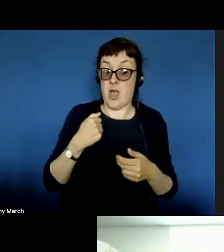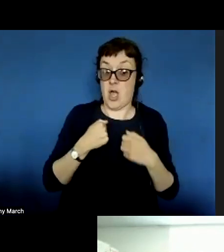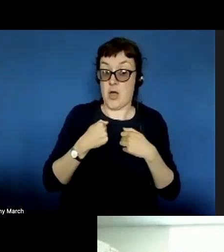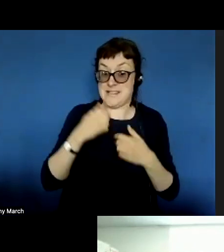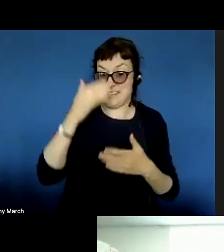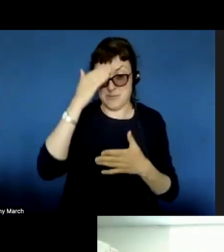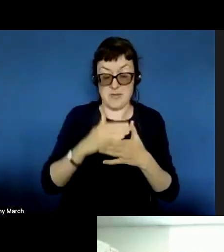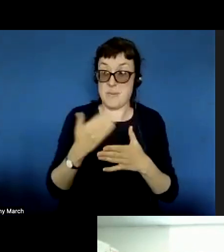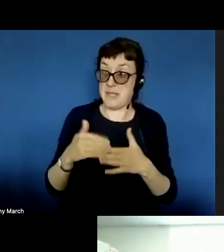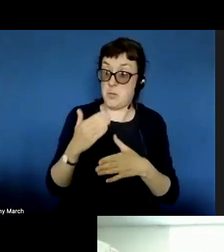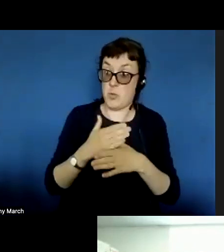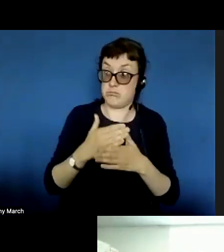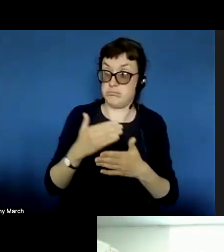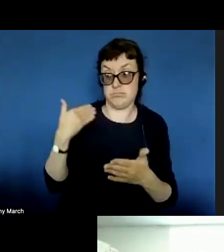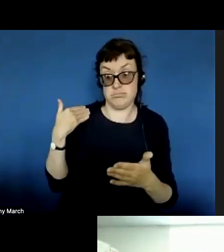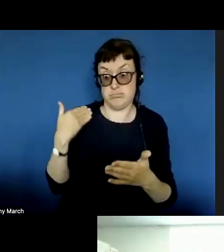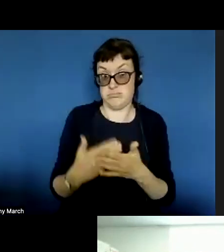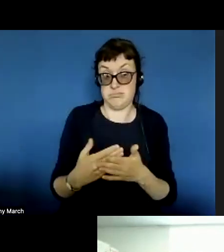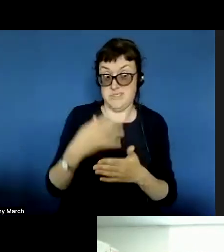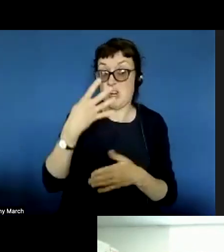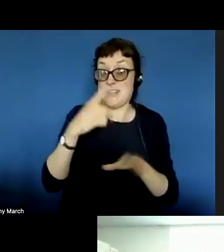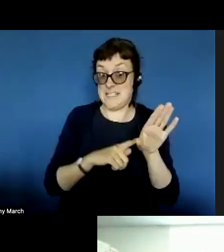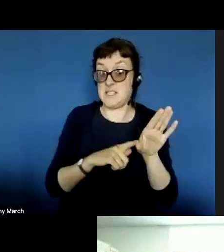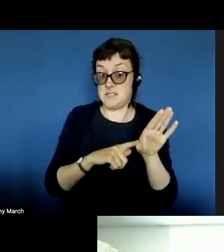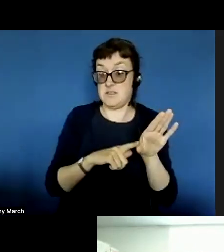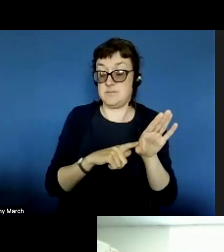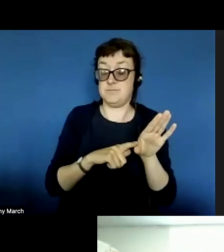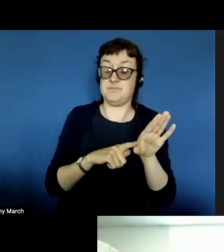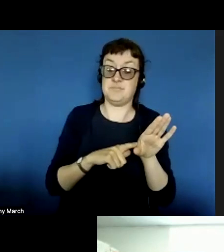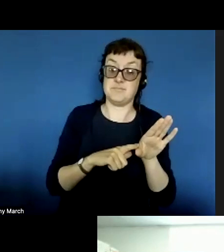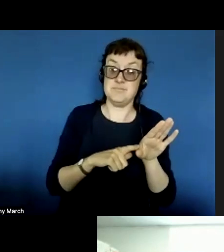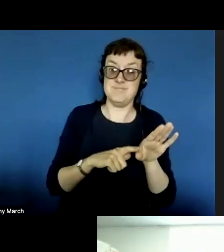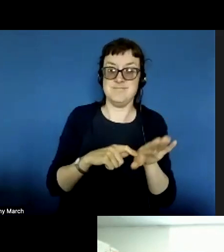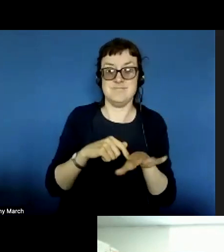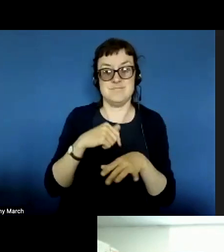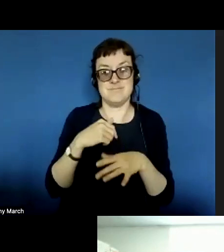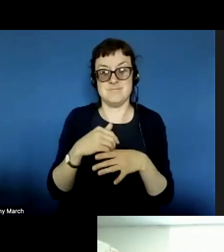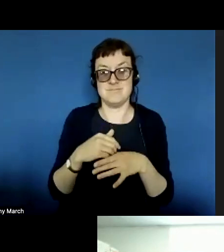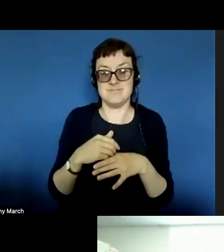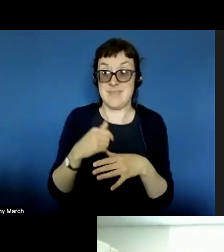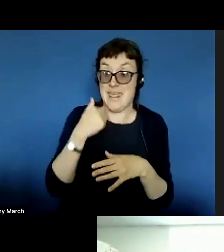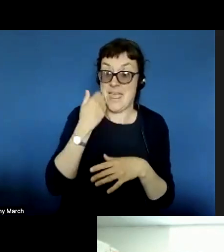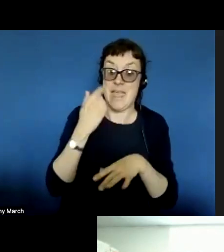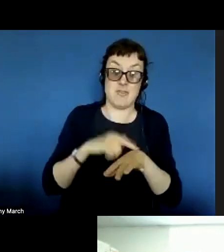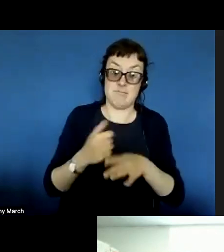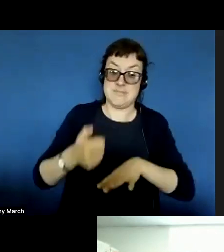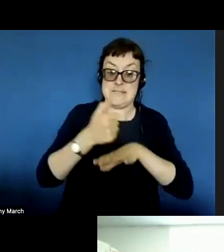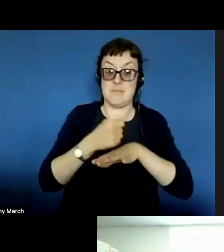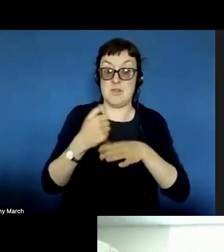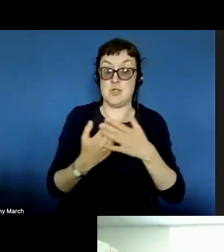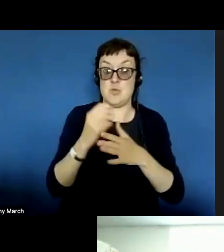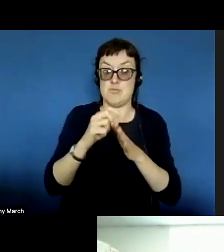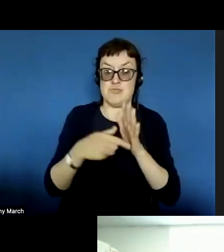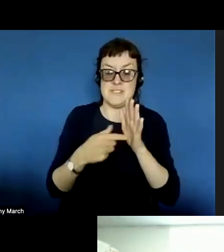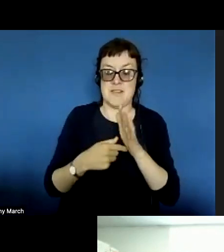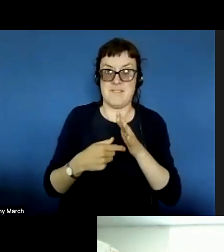doing this work over the past 9 years now. And every time we start a new project, we almost go back to the